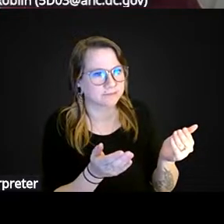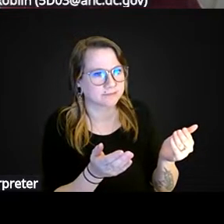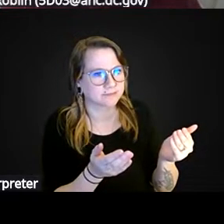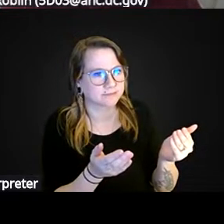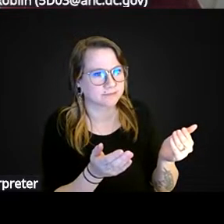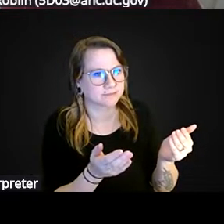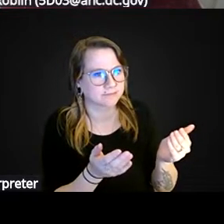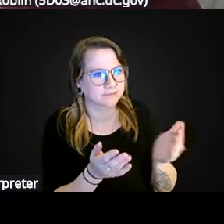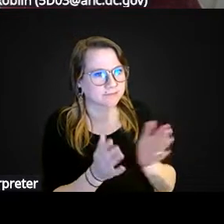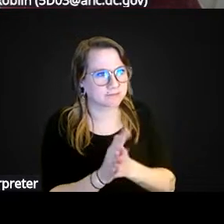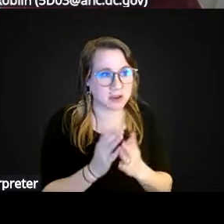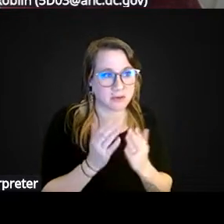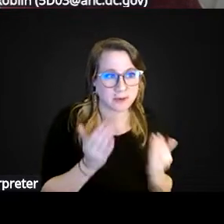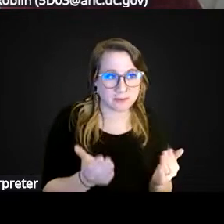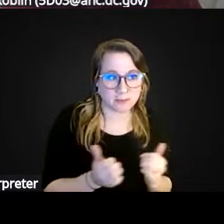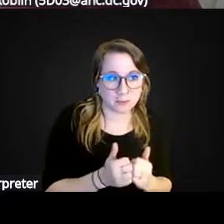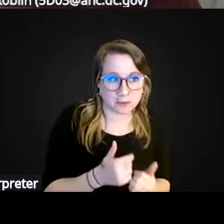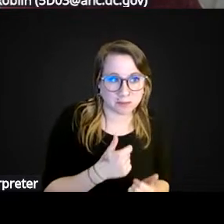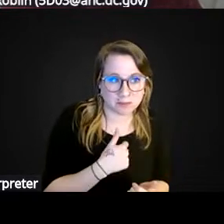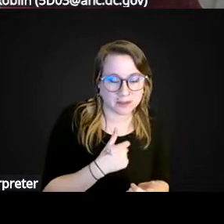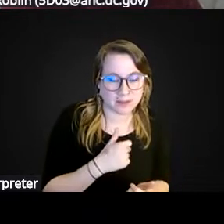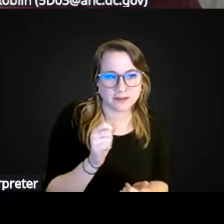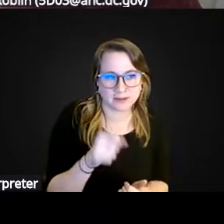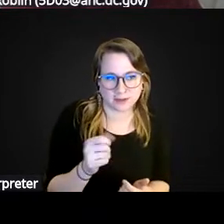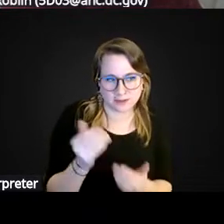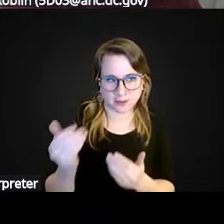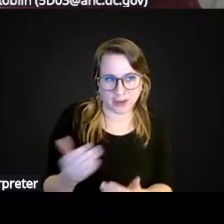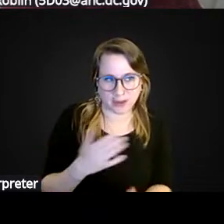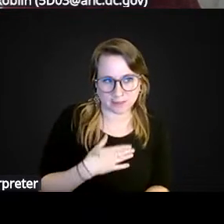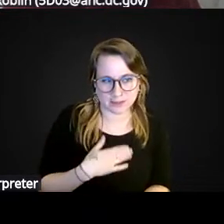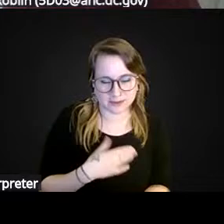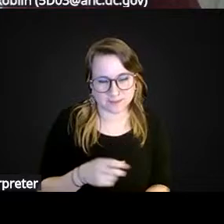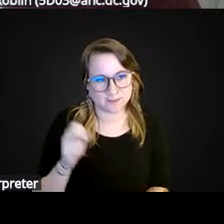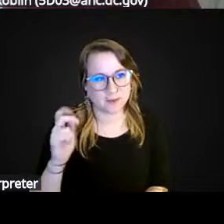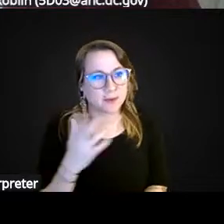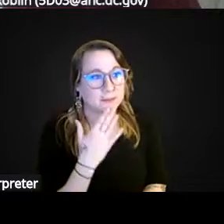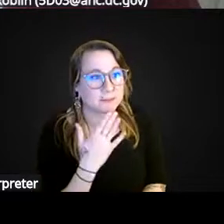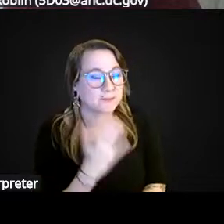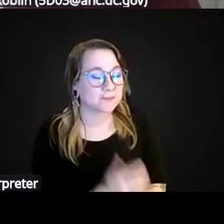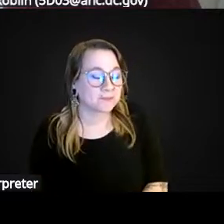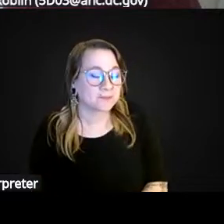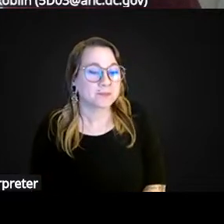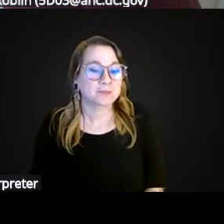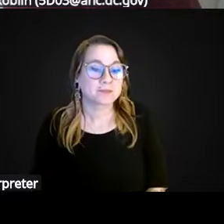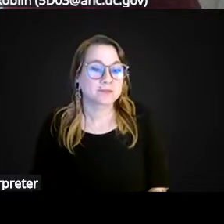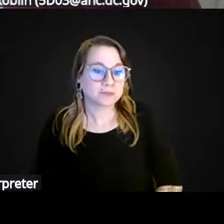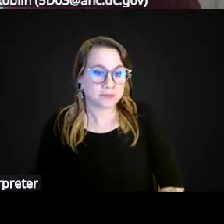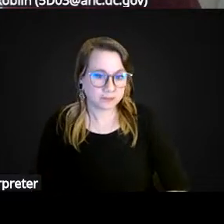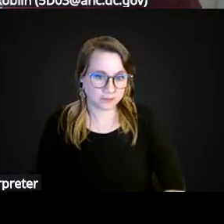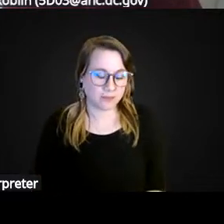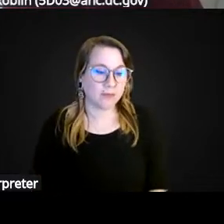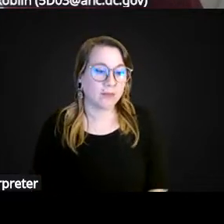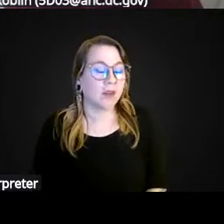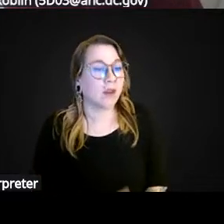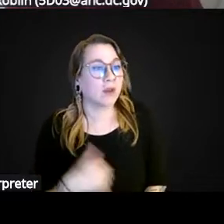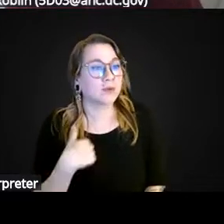Are we going with me or? Yes, Commissioner Rhodes. Thank you. Mm-hmm. So we came up with the